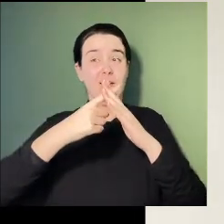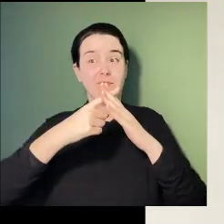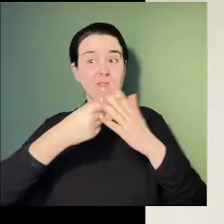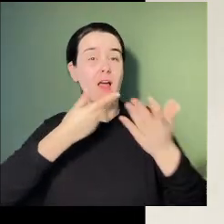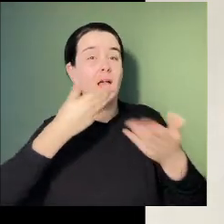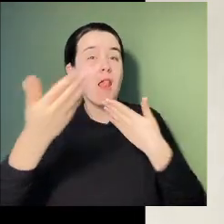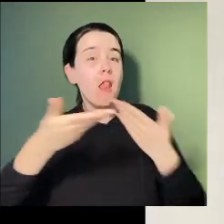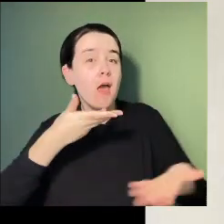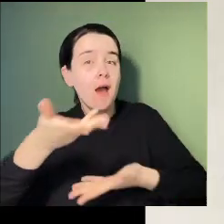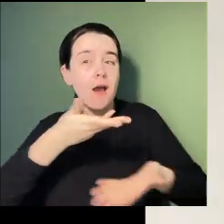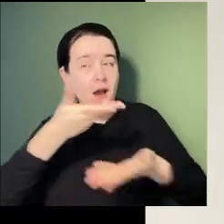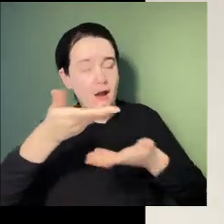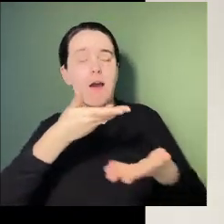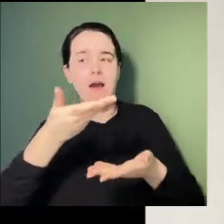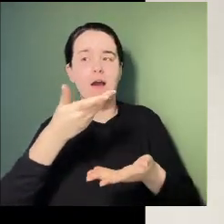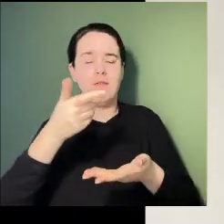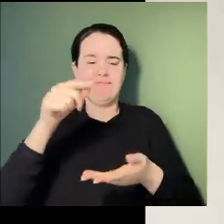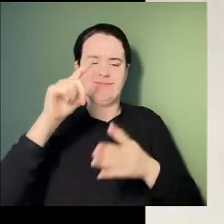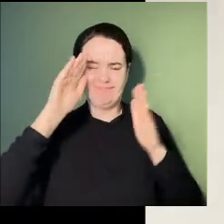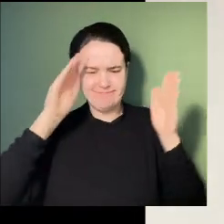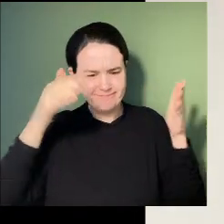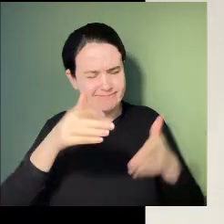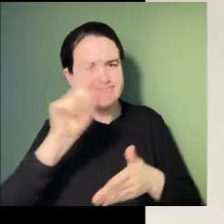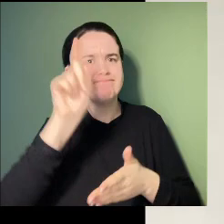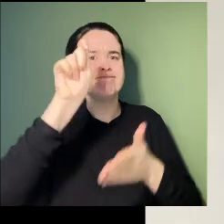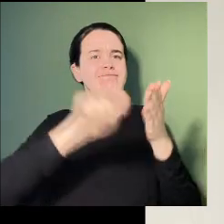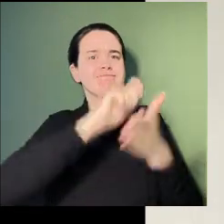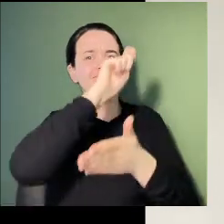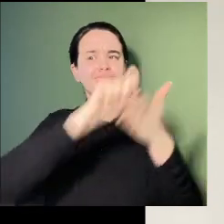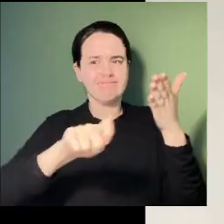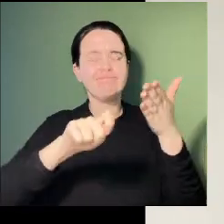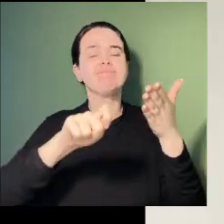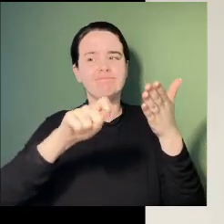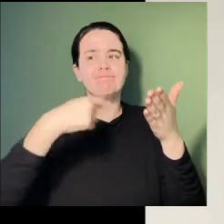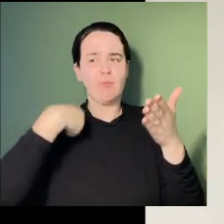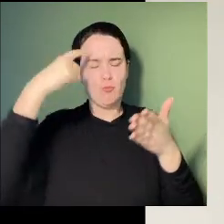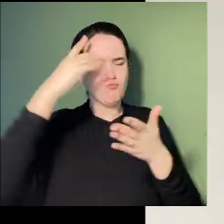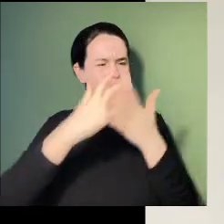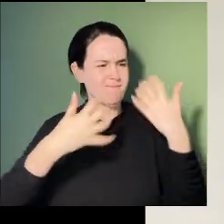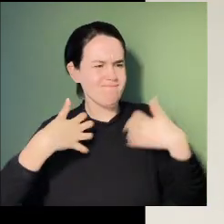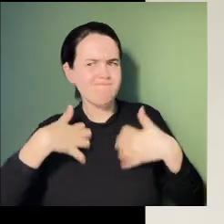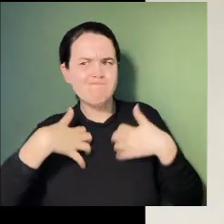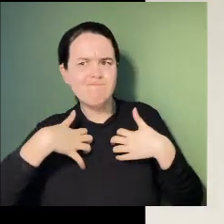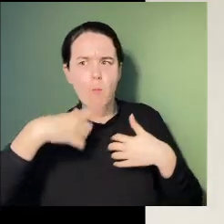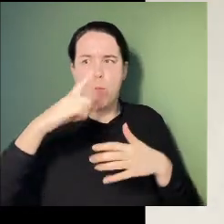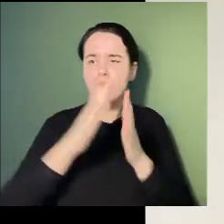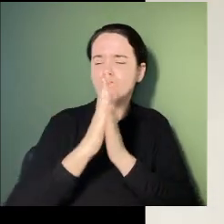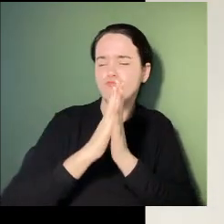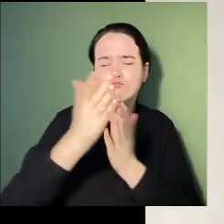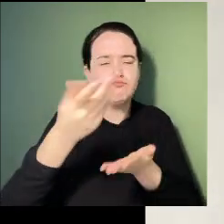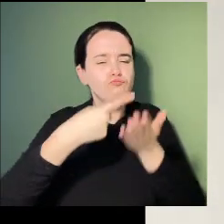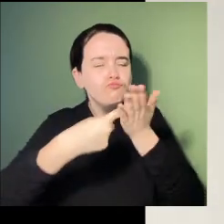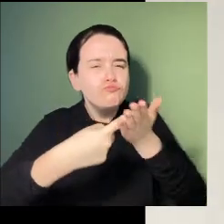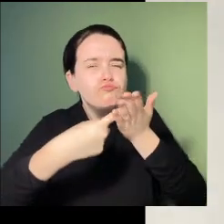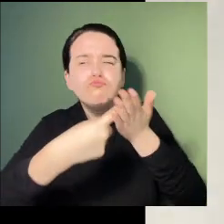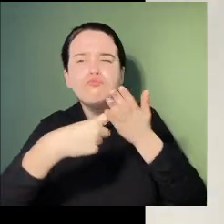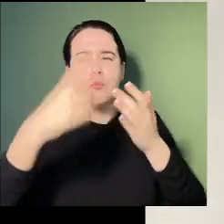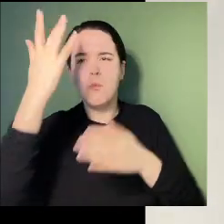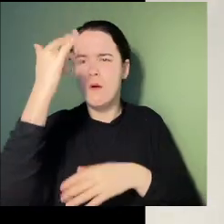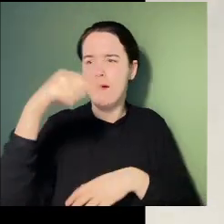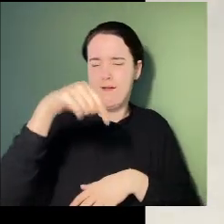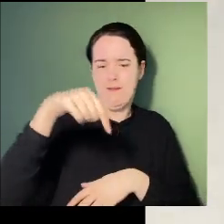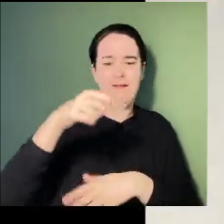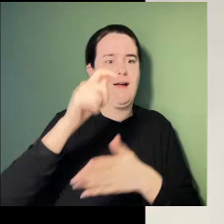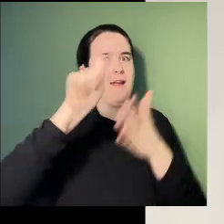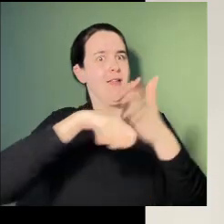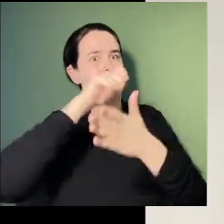two events focused on the elections. I think we're all well aware, and I think that's really why we're excited for the discussions, is that